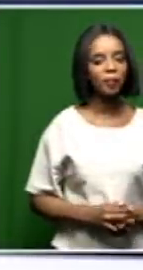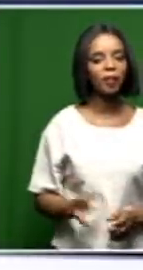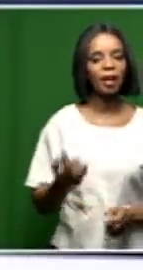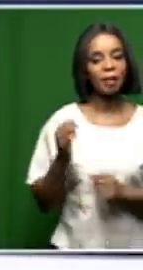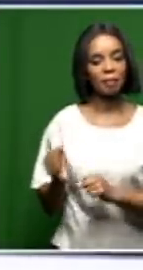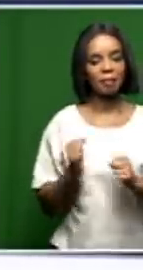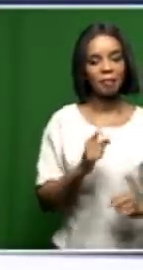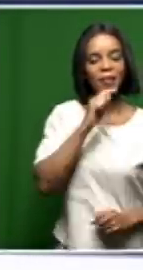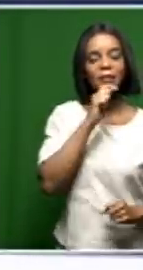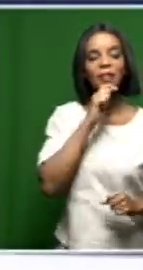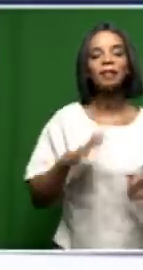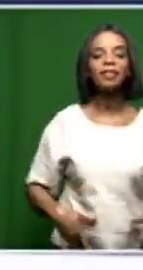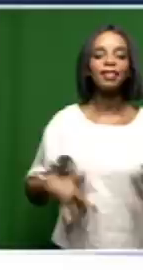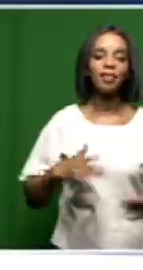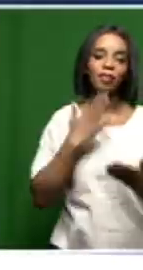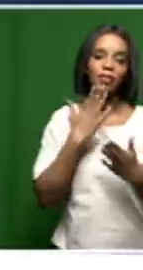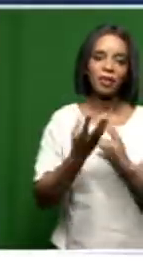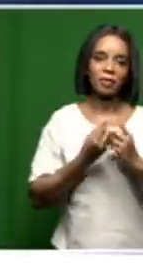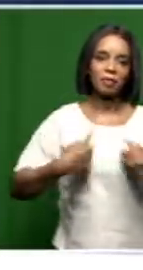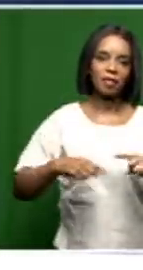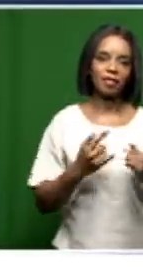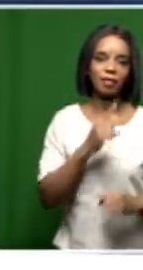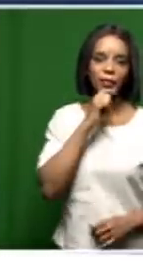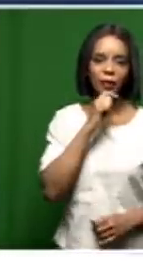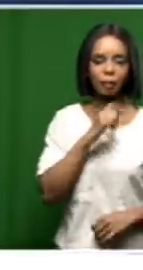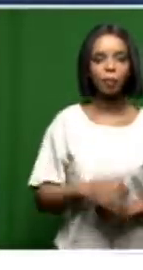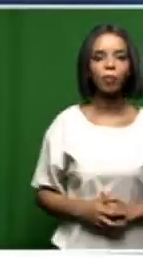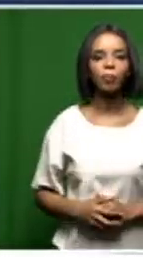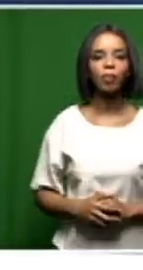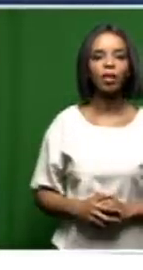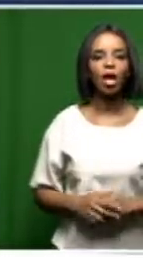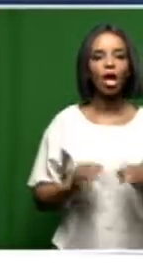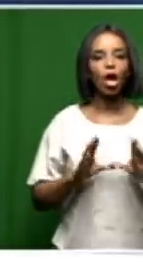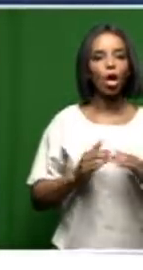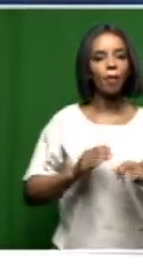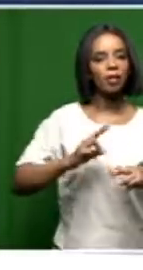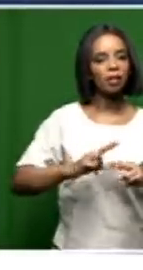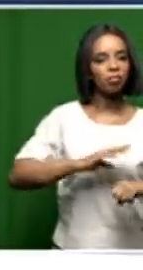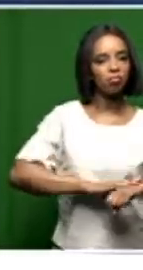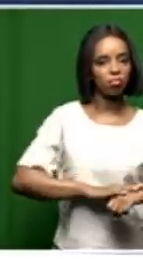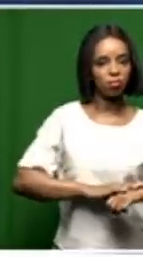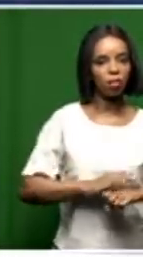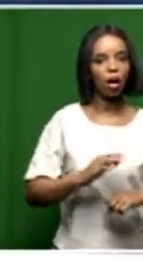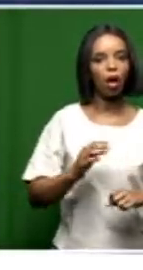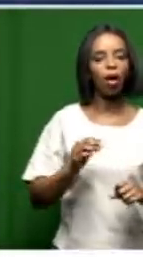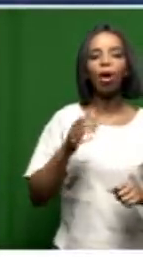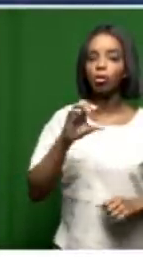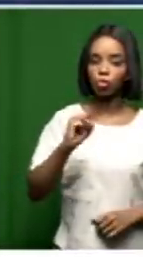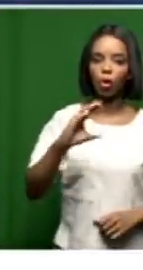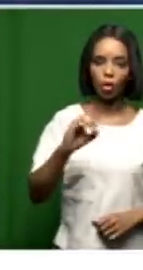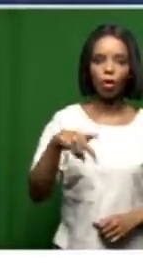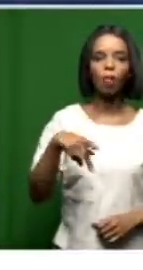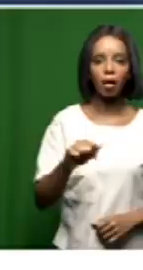Still with Morning Live. Thanks for being with us this morning. Now, the Standing Committee on Public Accounts, Scopa, says it will write to President